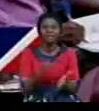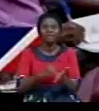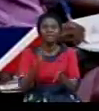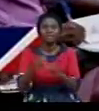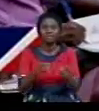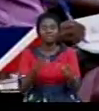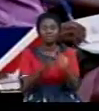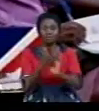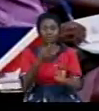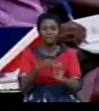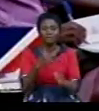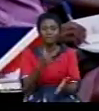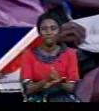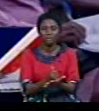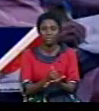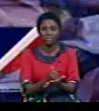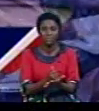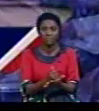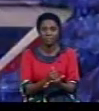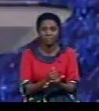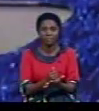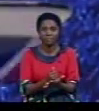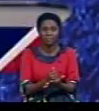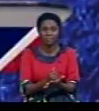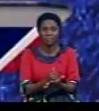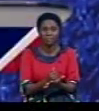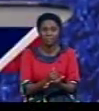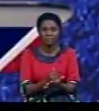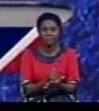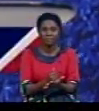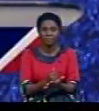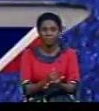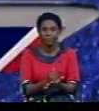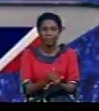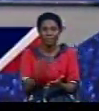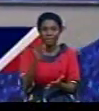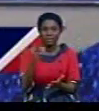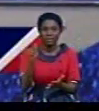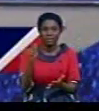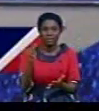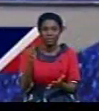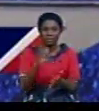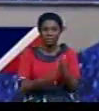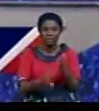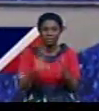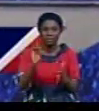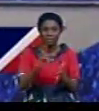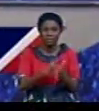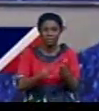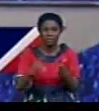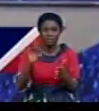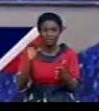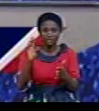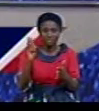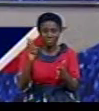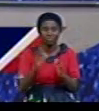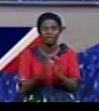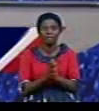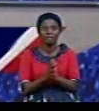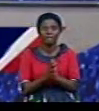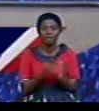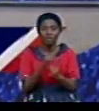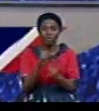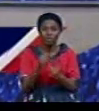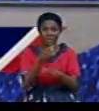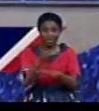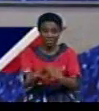Matthew chapter 8 verse 16 when the evening was come they brought unto him